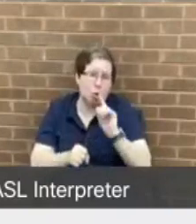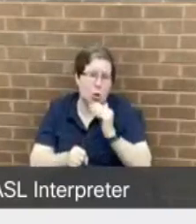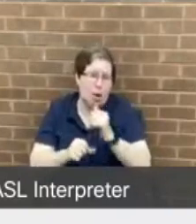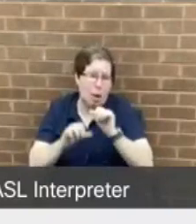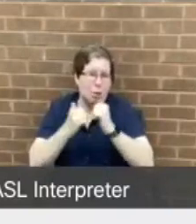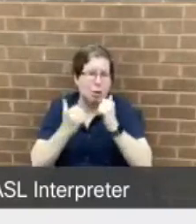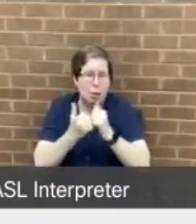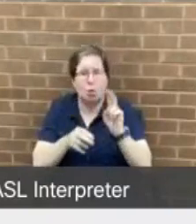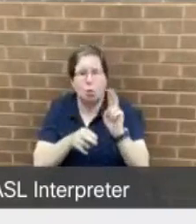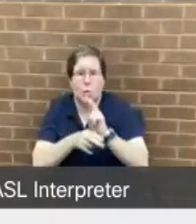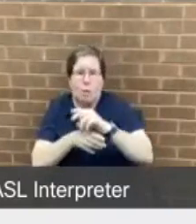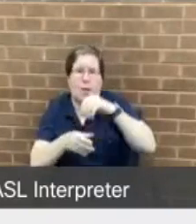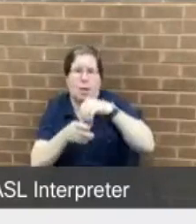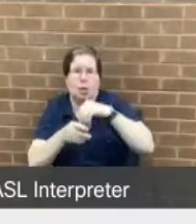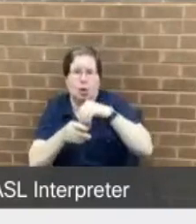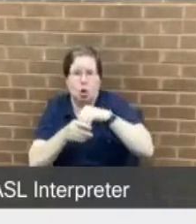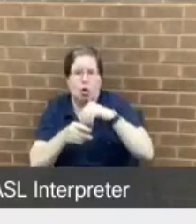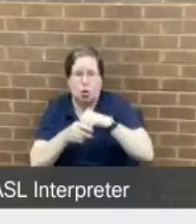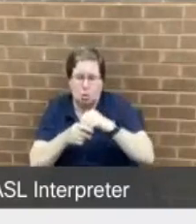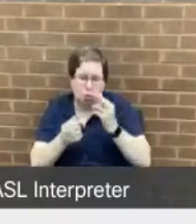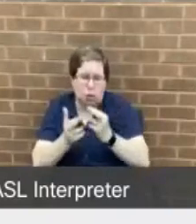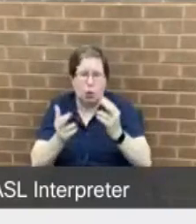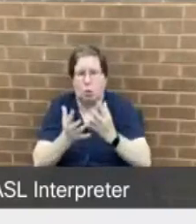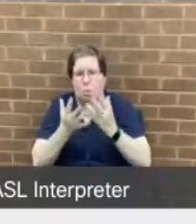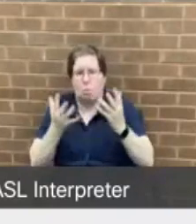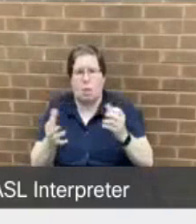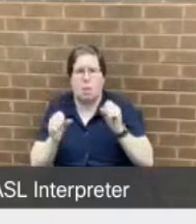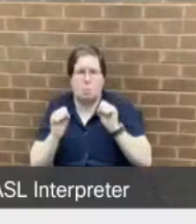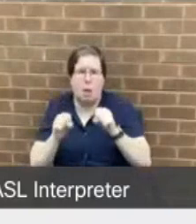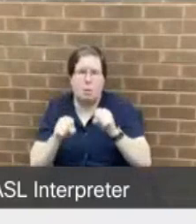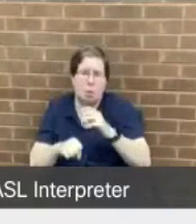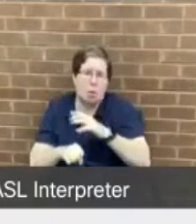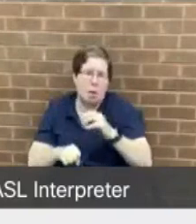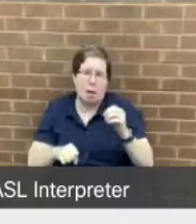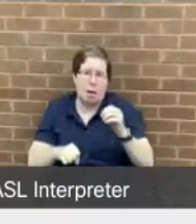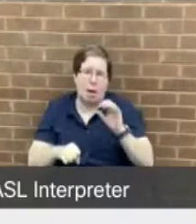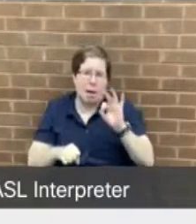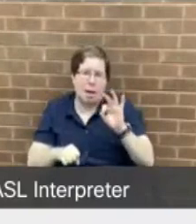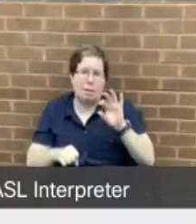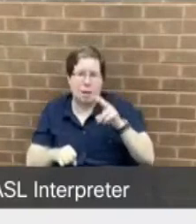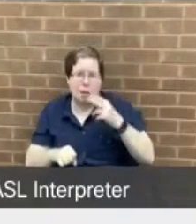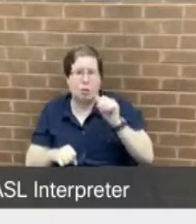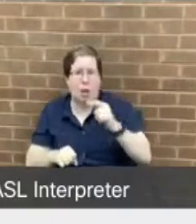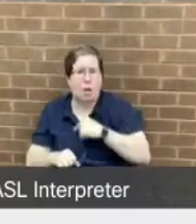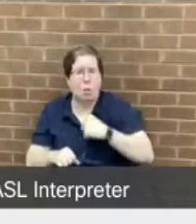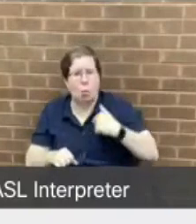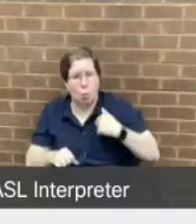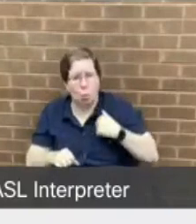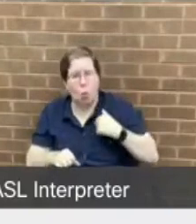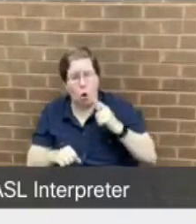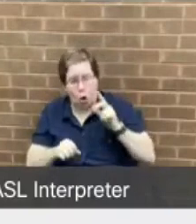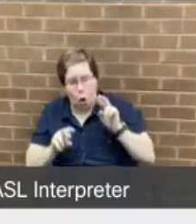internal resources in the most efficient manner possible. So at SHA, we're examining currently